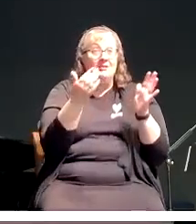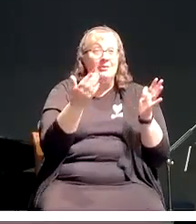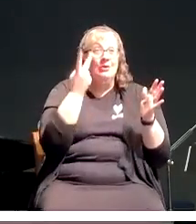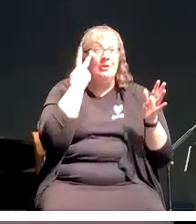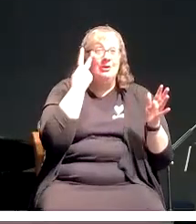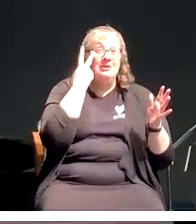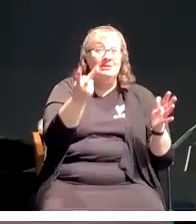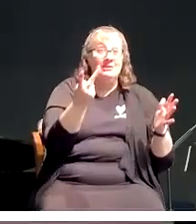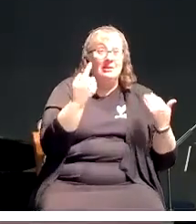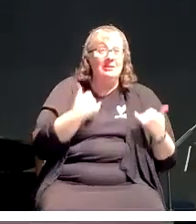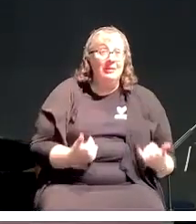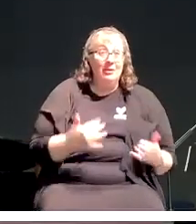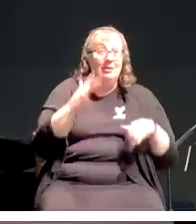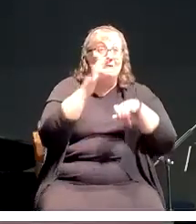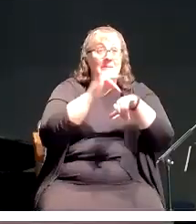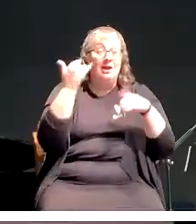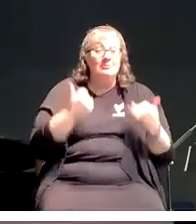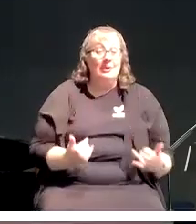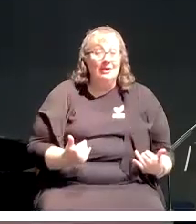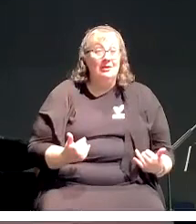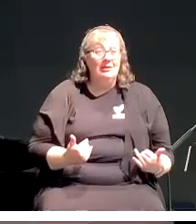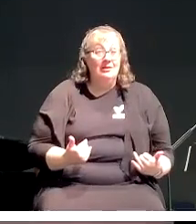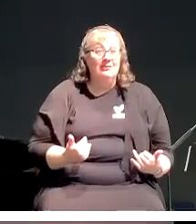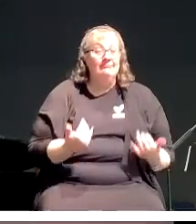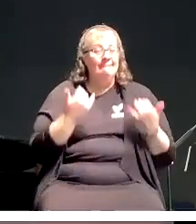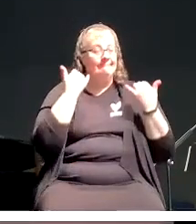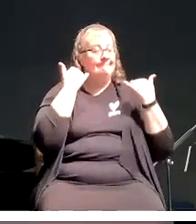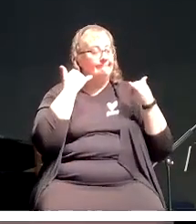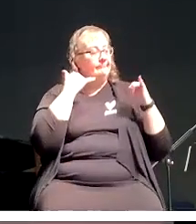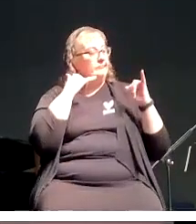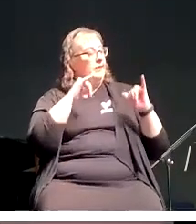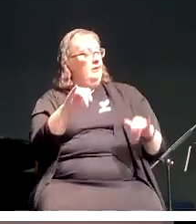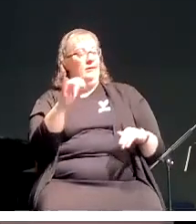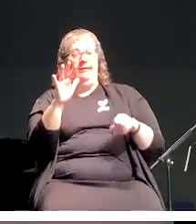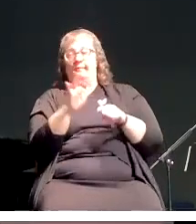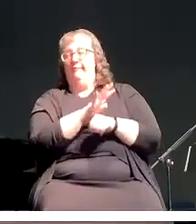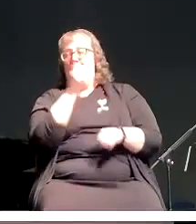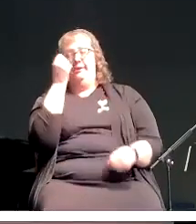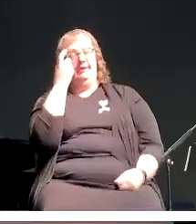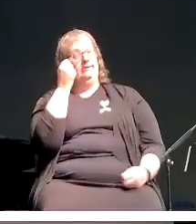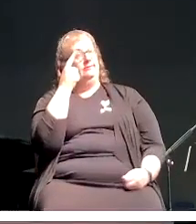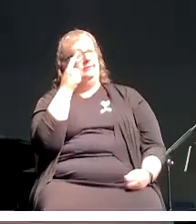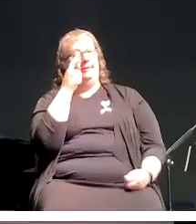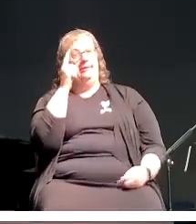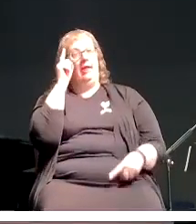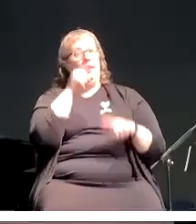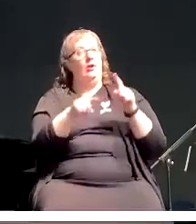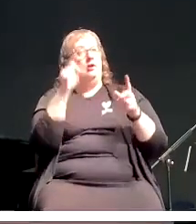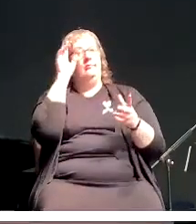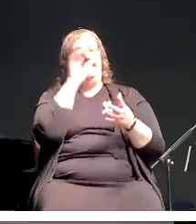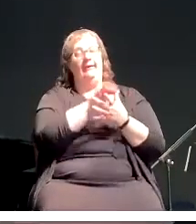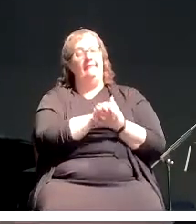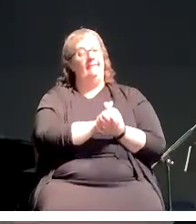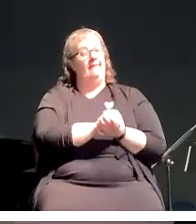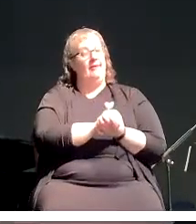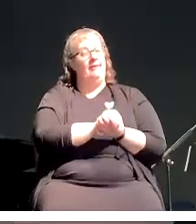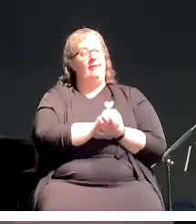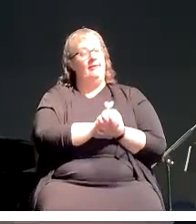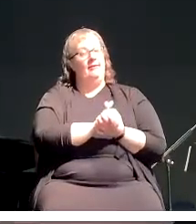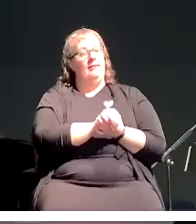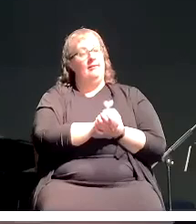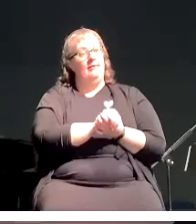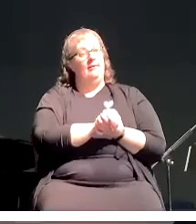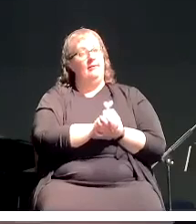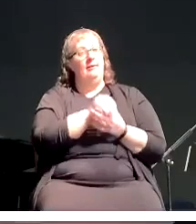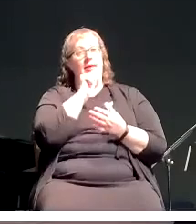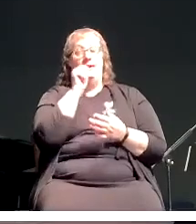me. It says that they still didn't fully understand, and they just couldn't believe it. But this time it says they